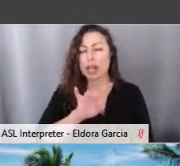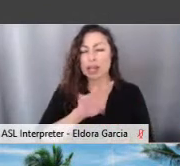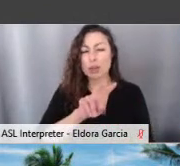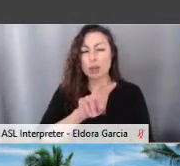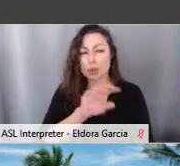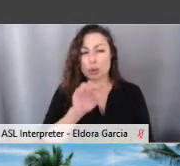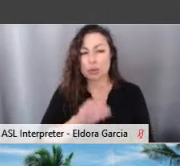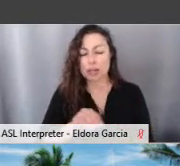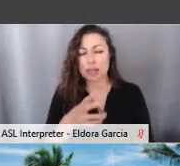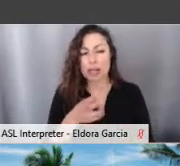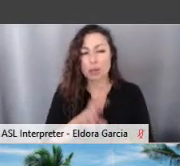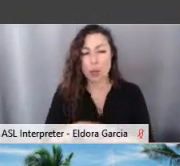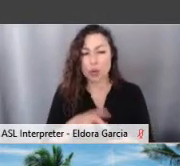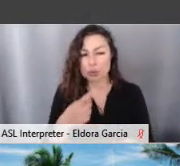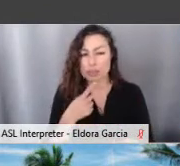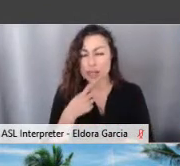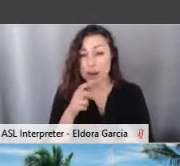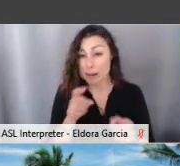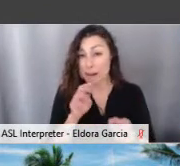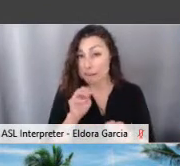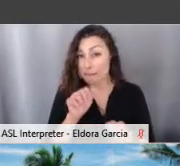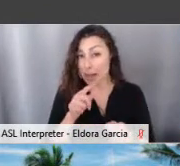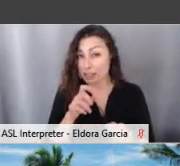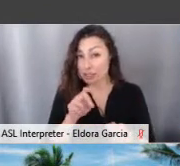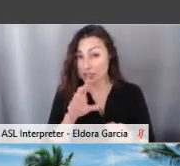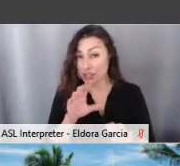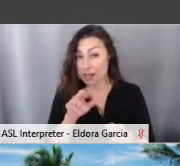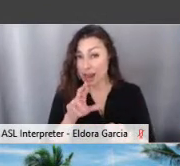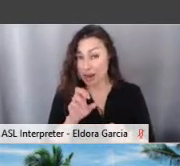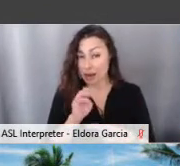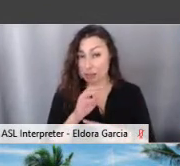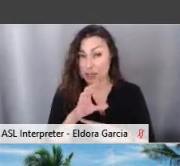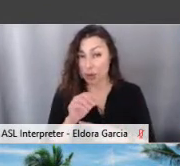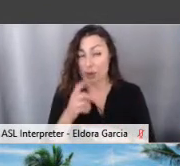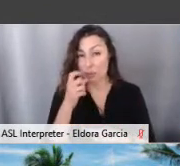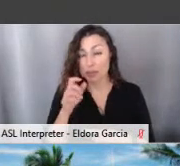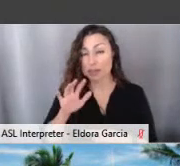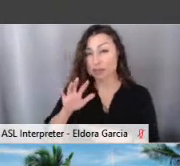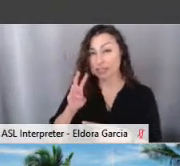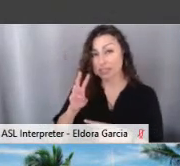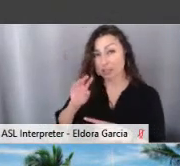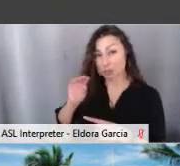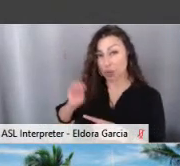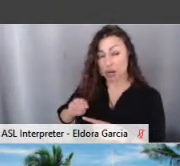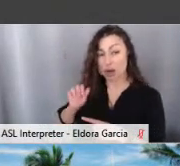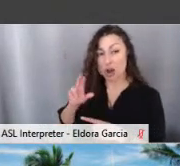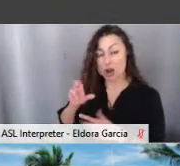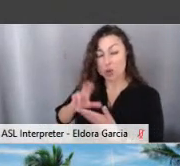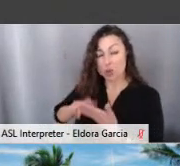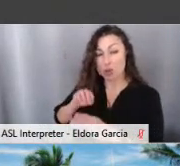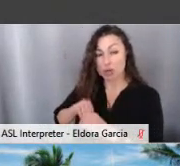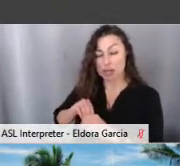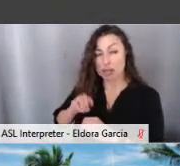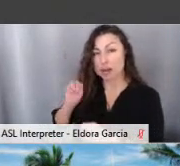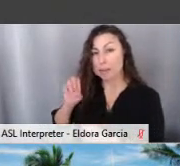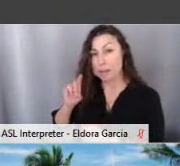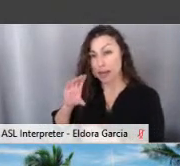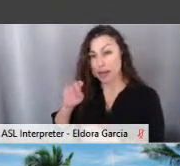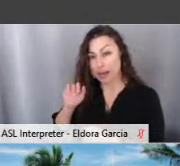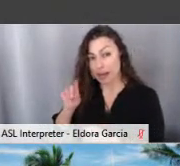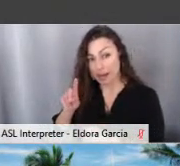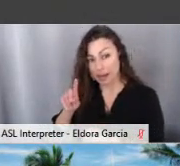were enrolled in, did you say managed care? Because if 56% of children are enrolled in